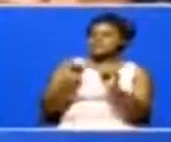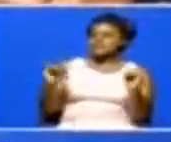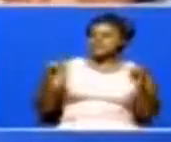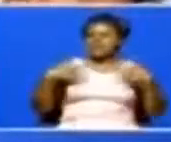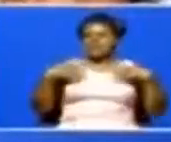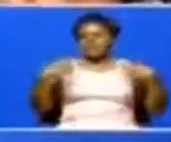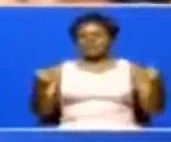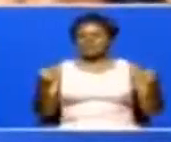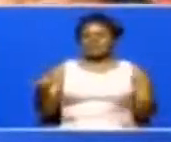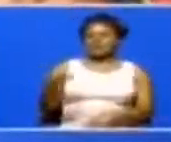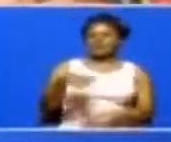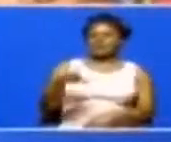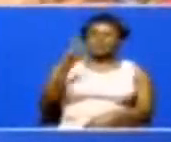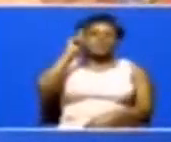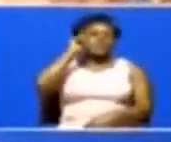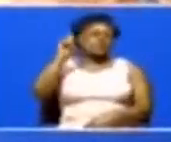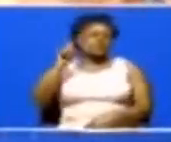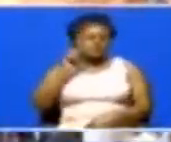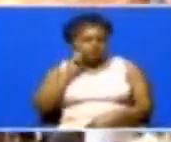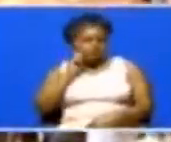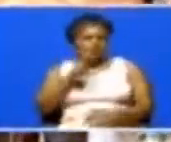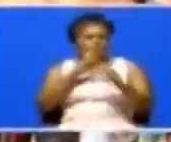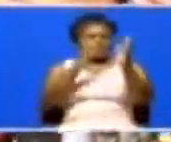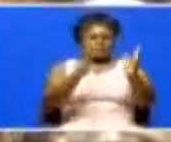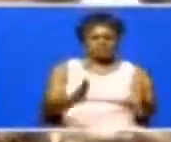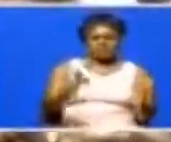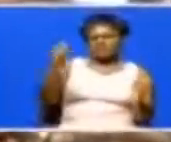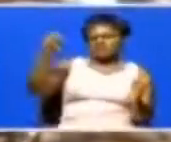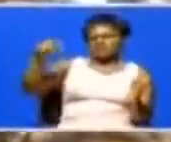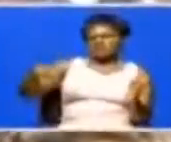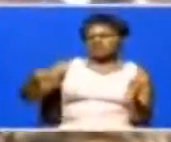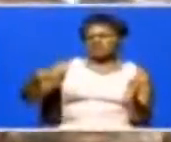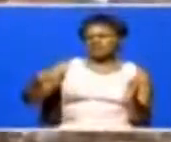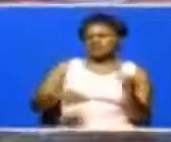healthier environment. Timothy Otieno, KTN News.